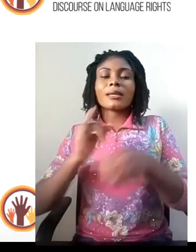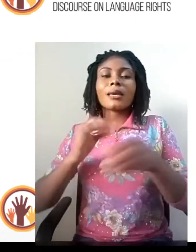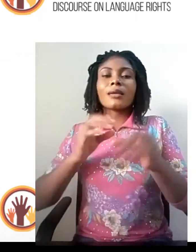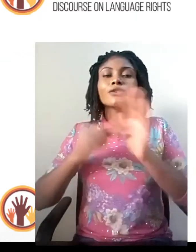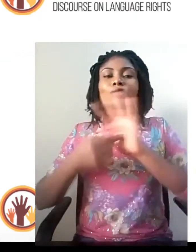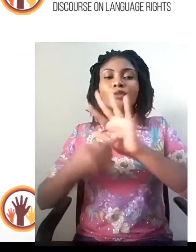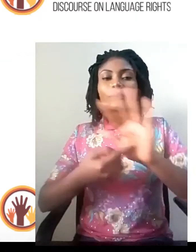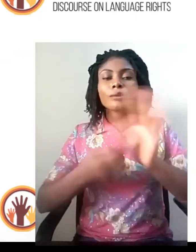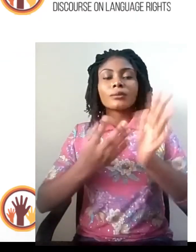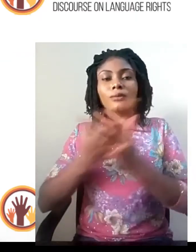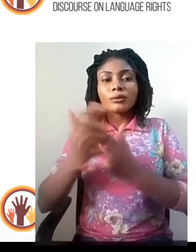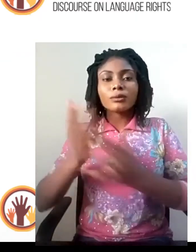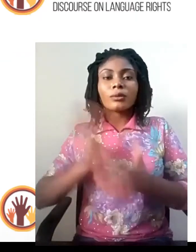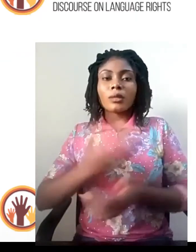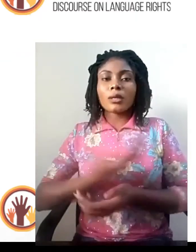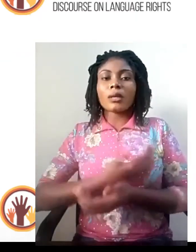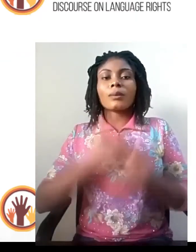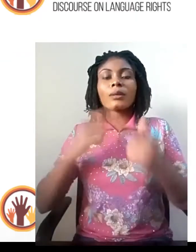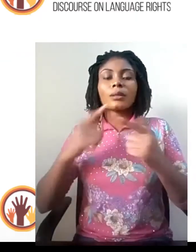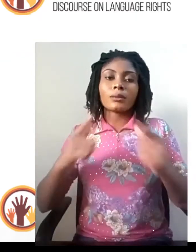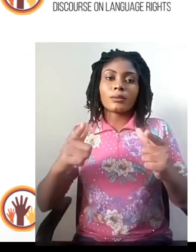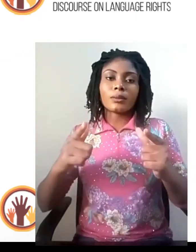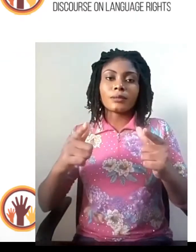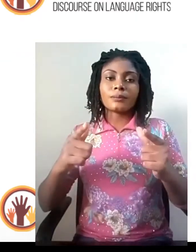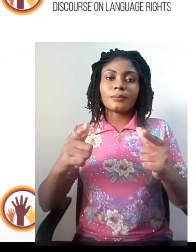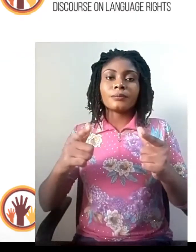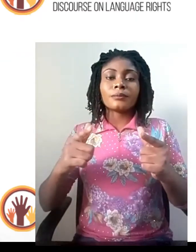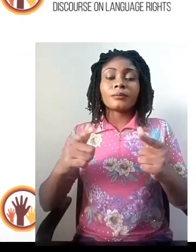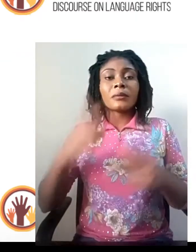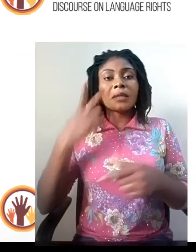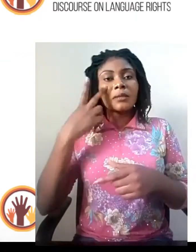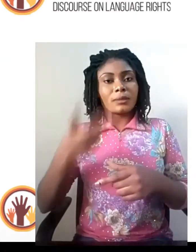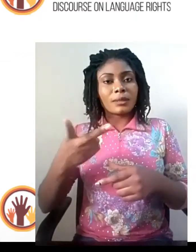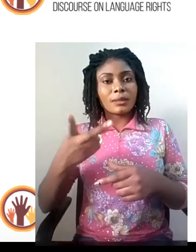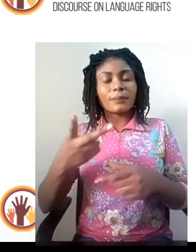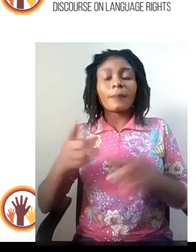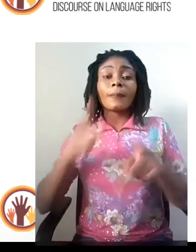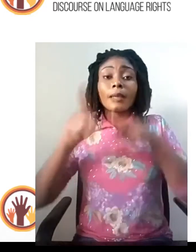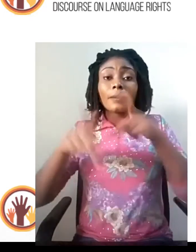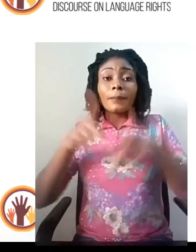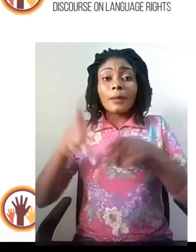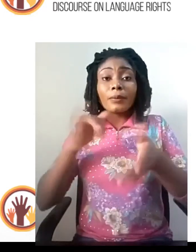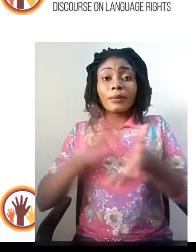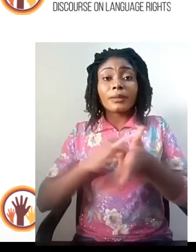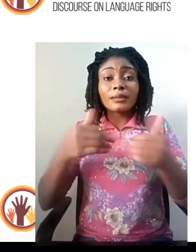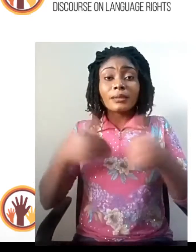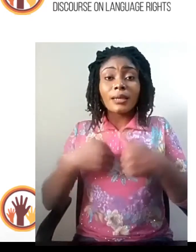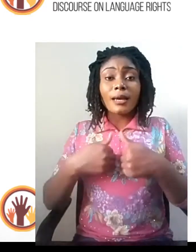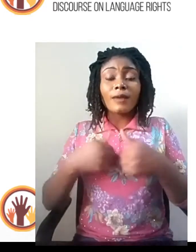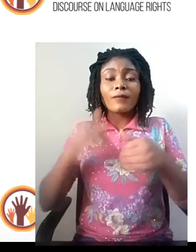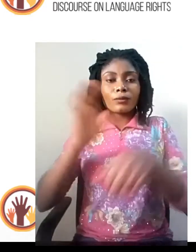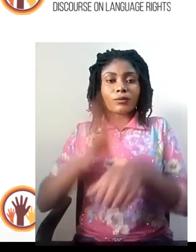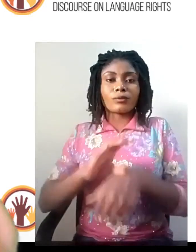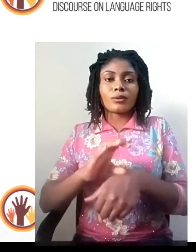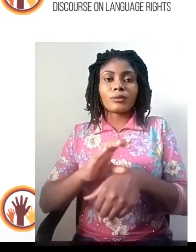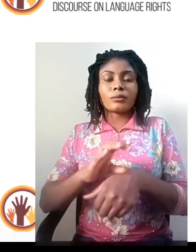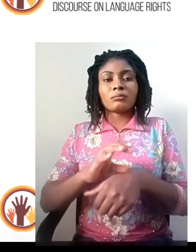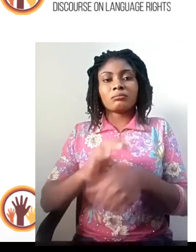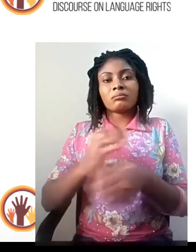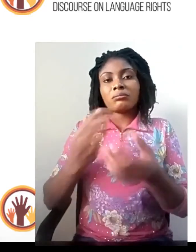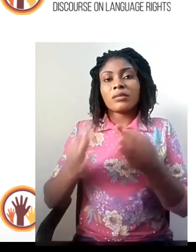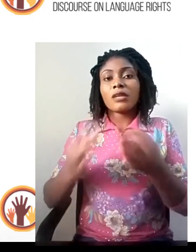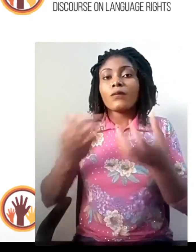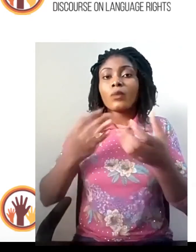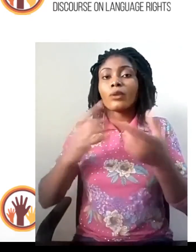find out that a people that have culture per se, or a